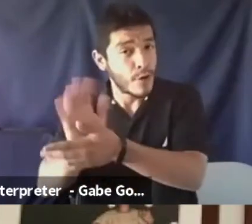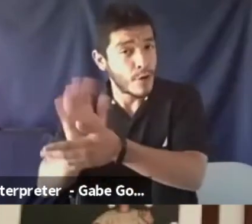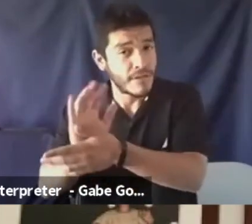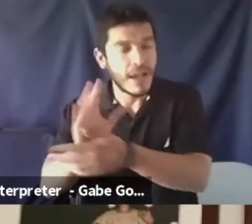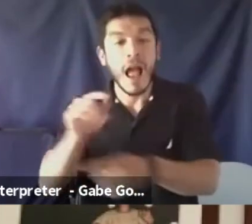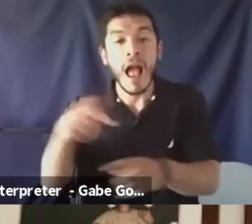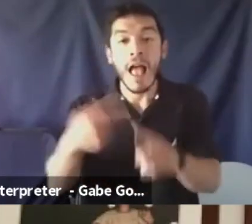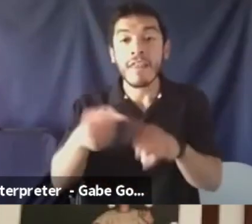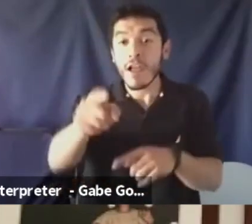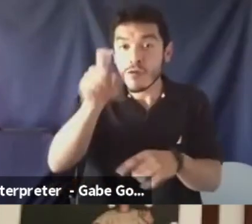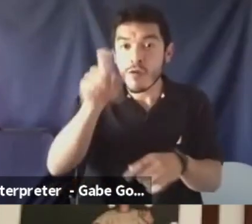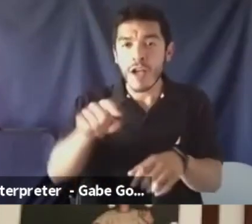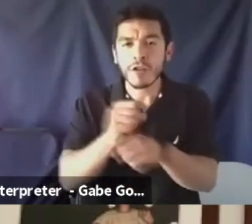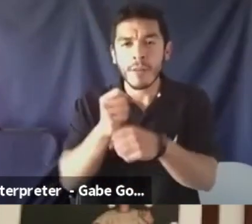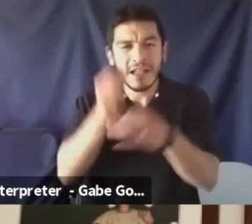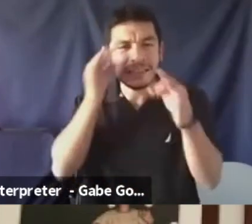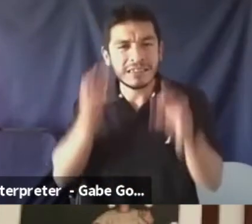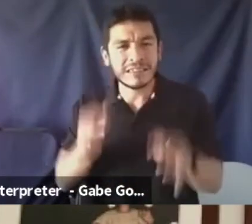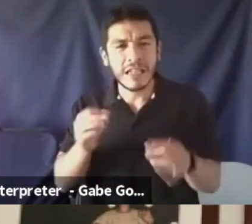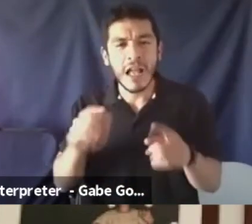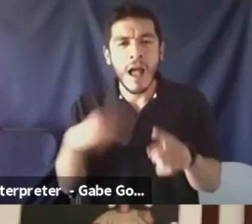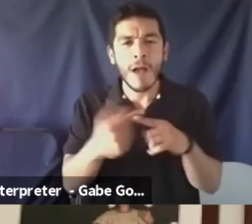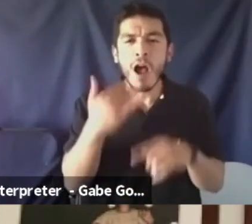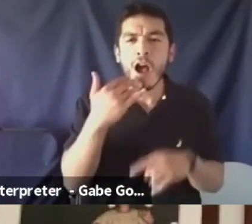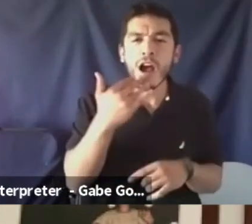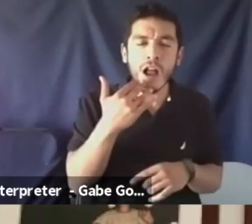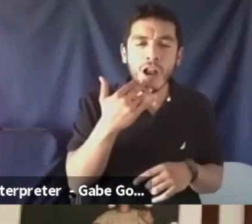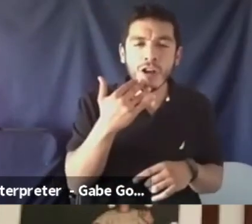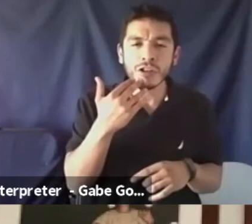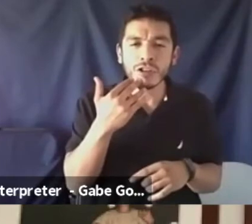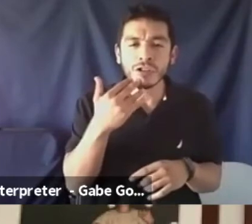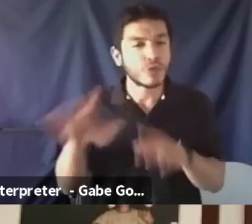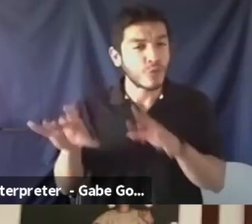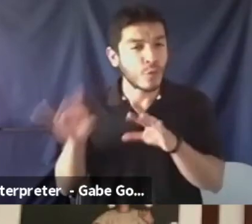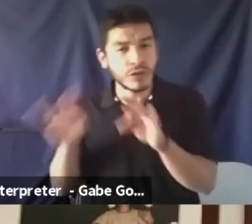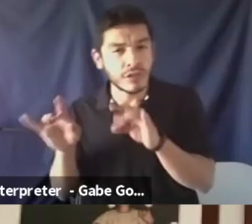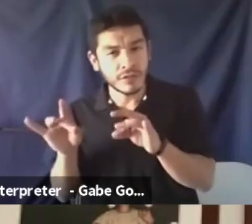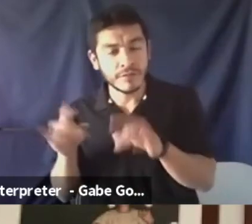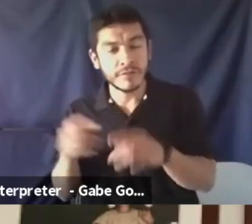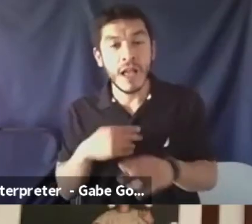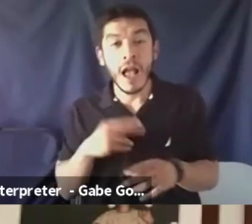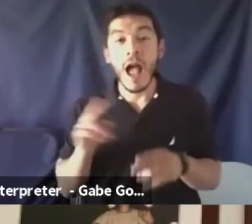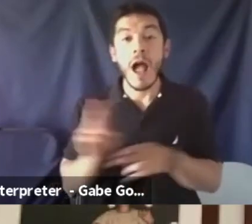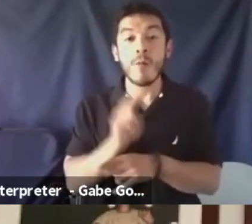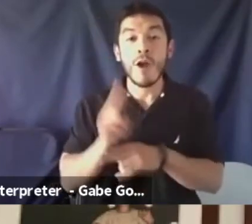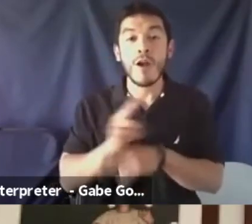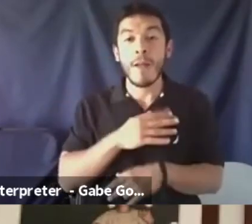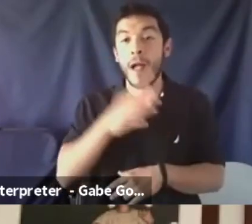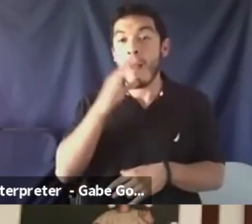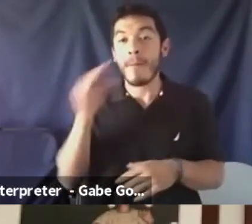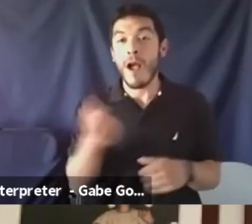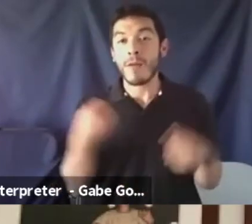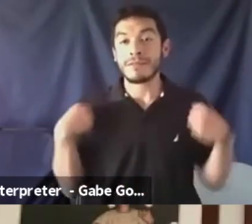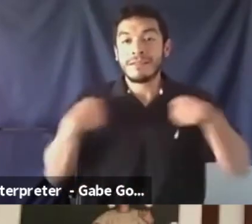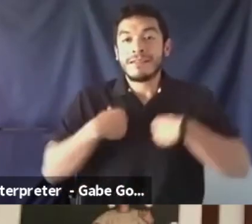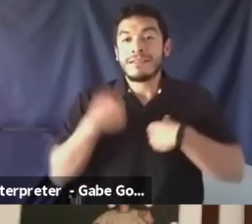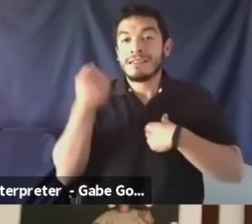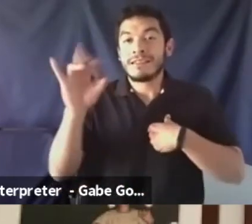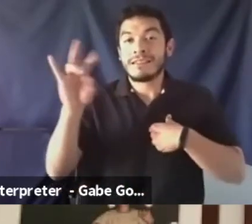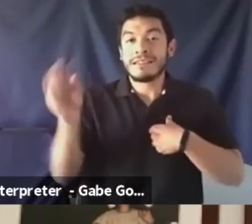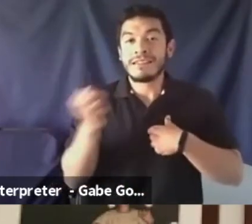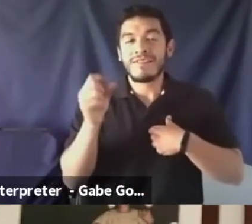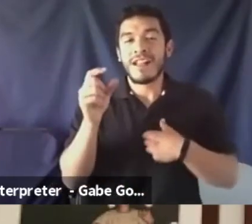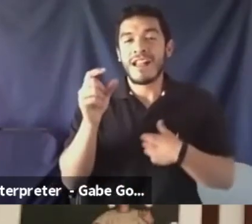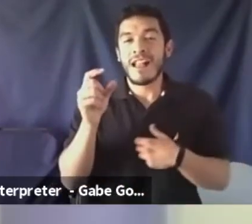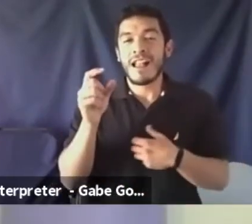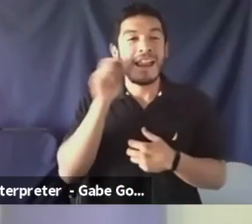make decisions about color palettes. I'm wearing my mom's 1970s leather jacket for y'all, because